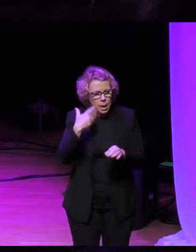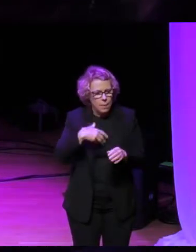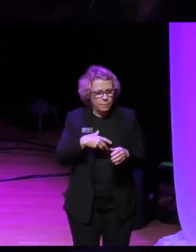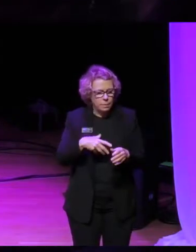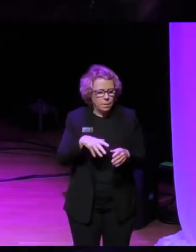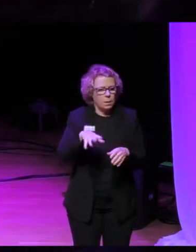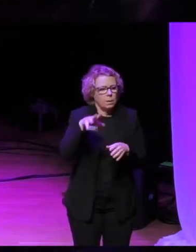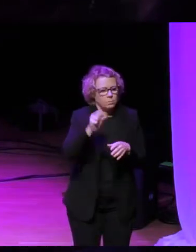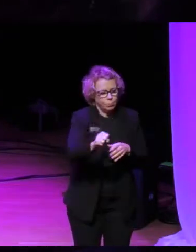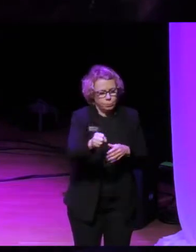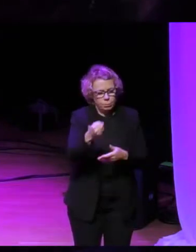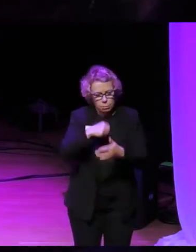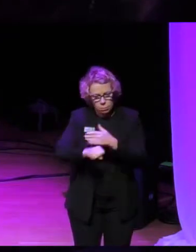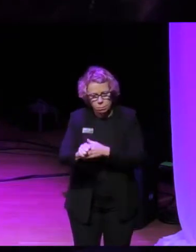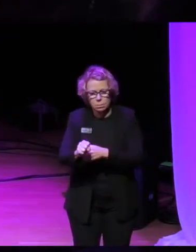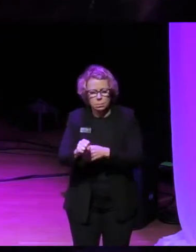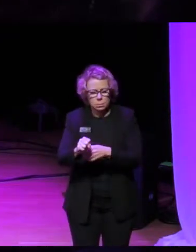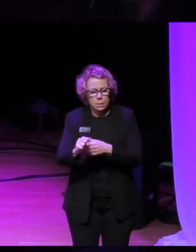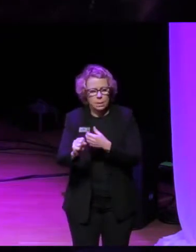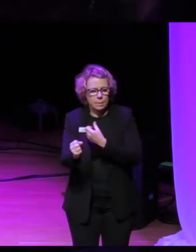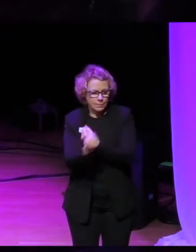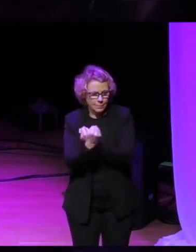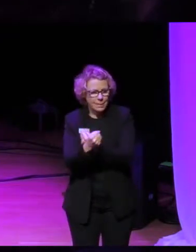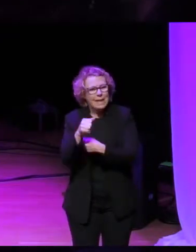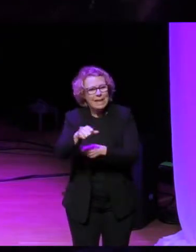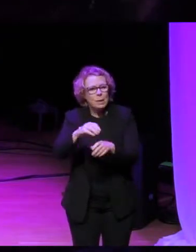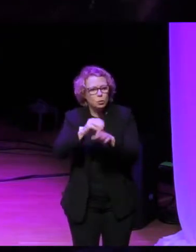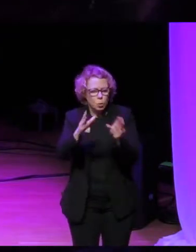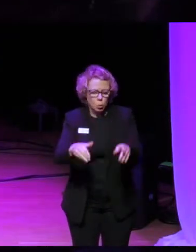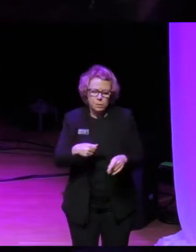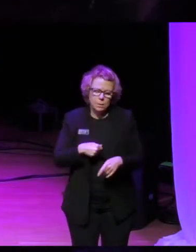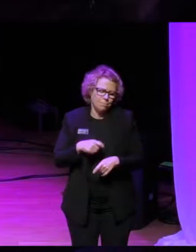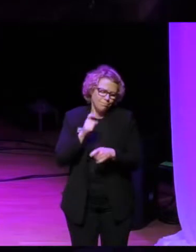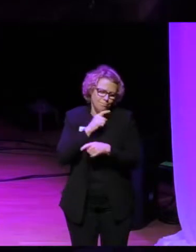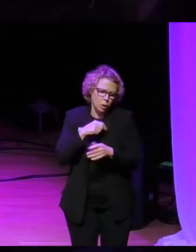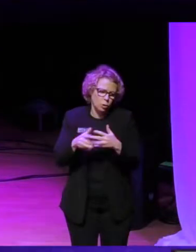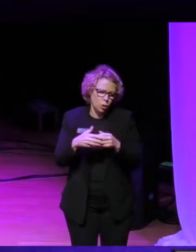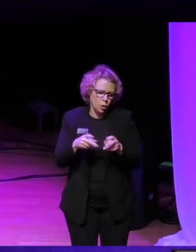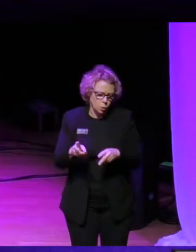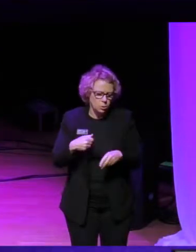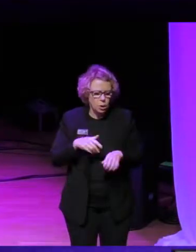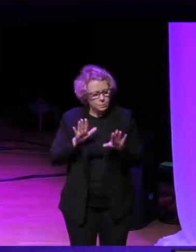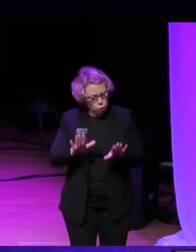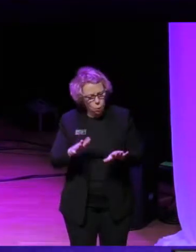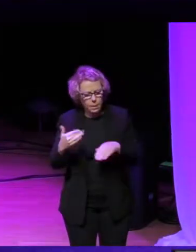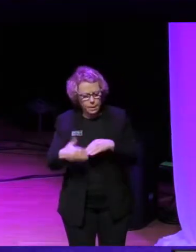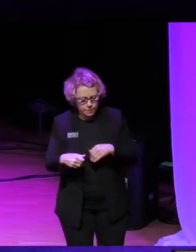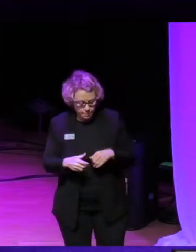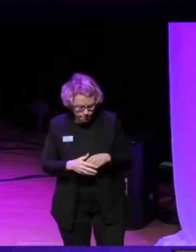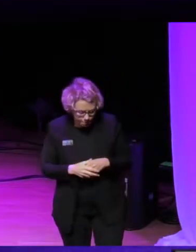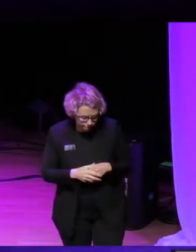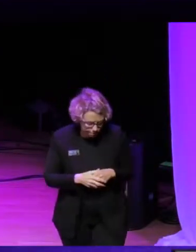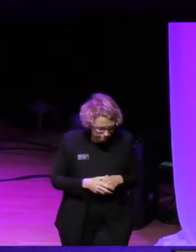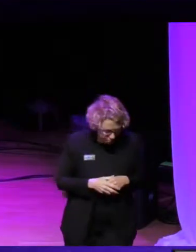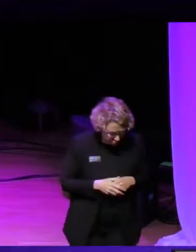in hospitals, which is really unprecedented. So I'll leave it there. Okay. Thank you,